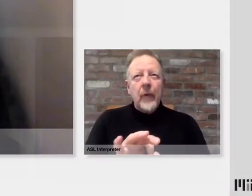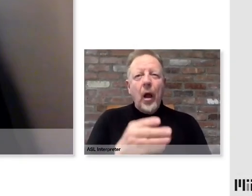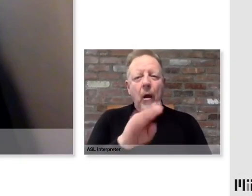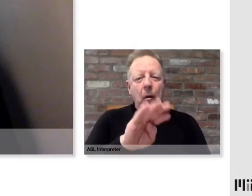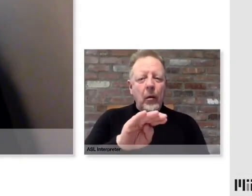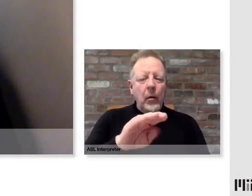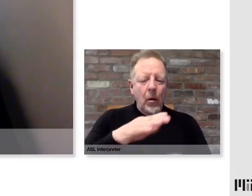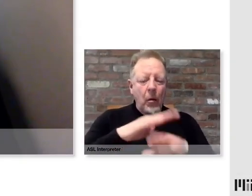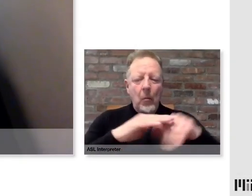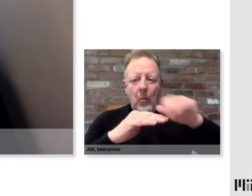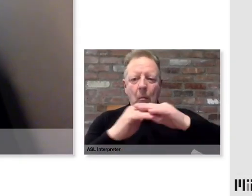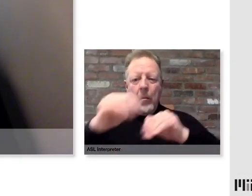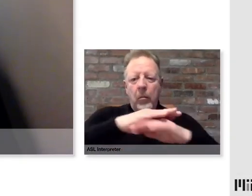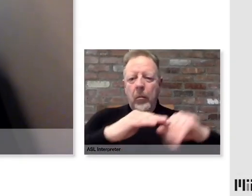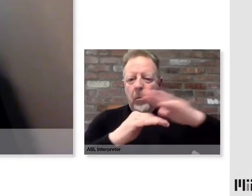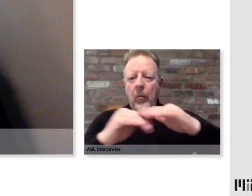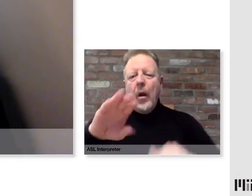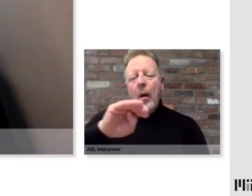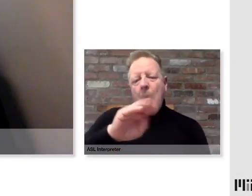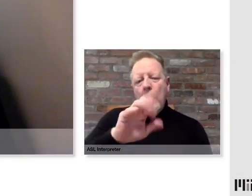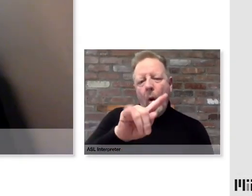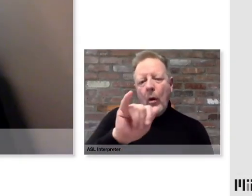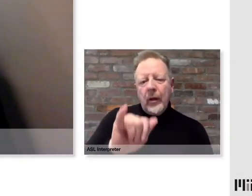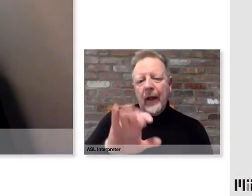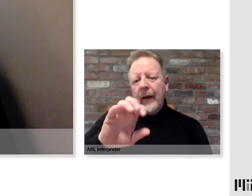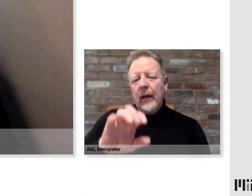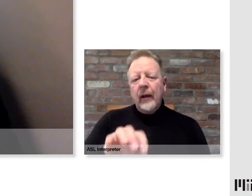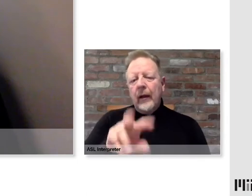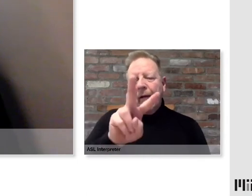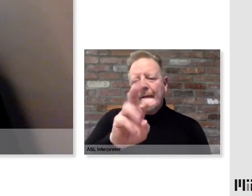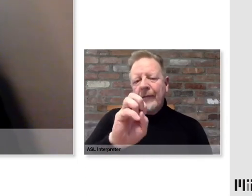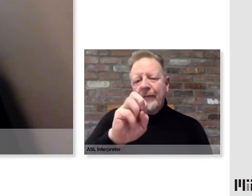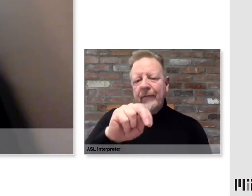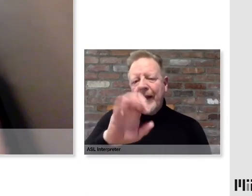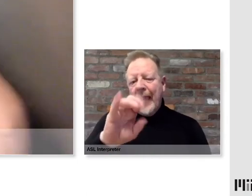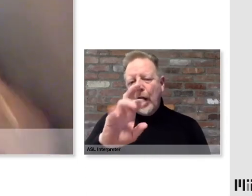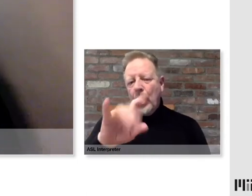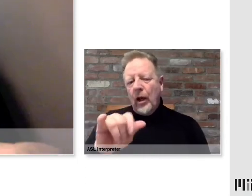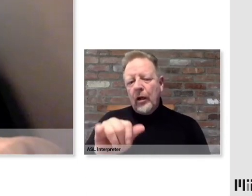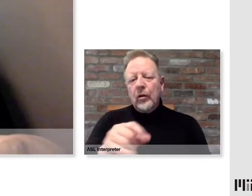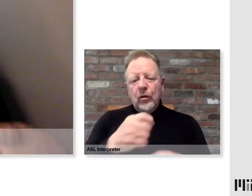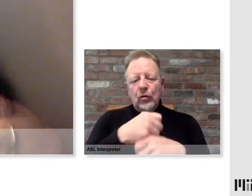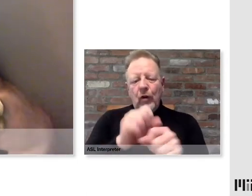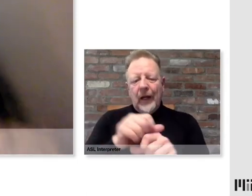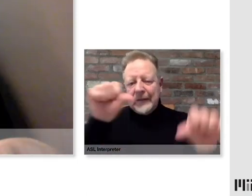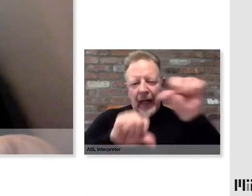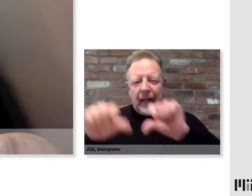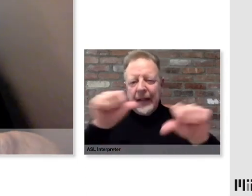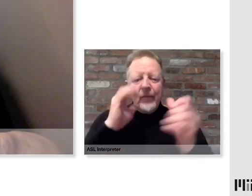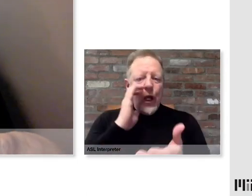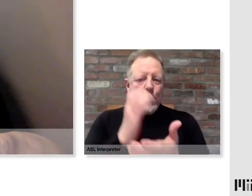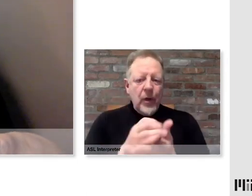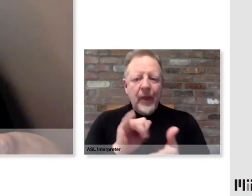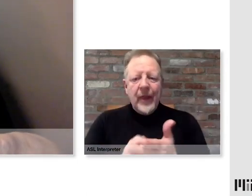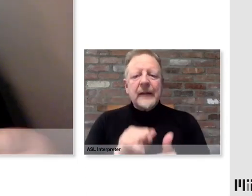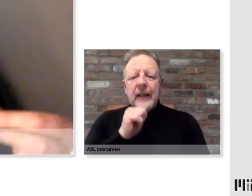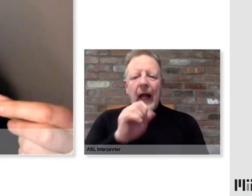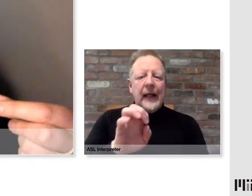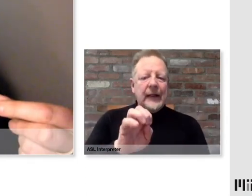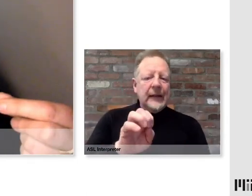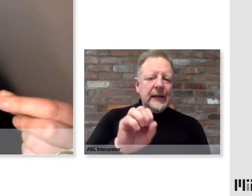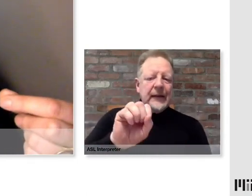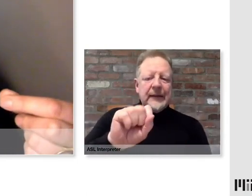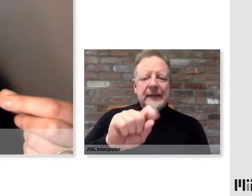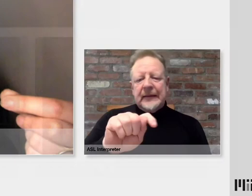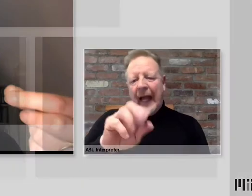multi-layered folkloric vernaculars to translate scientific imagery that is not static.